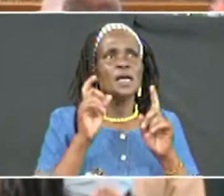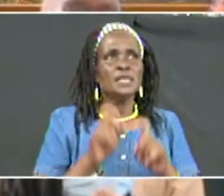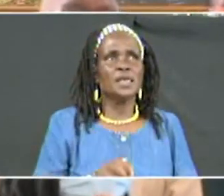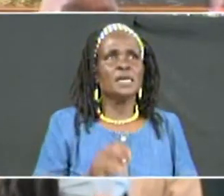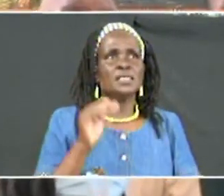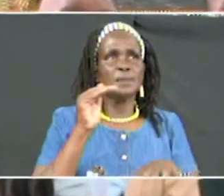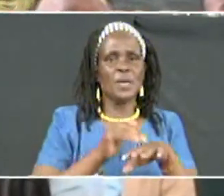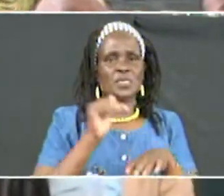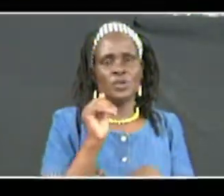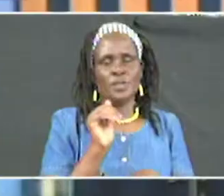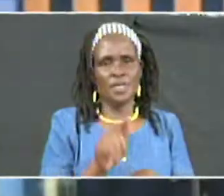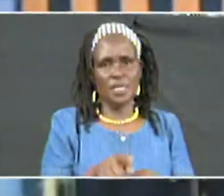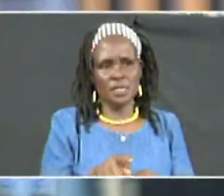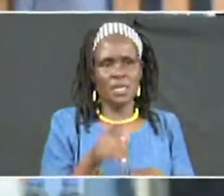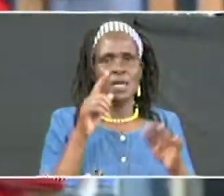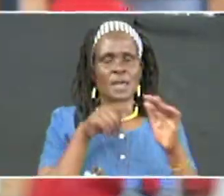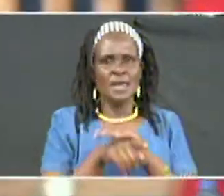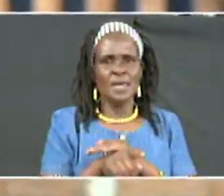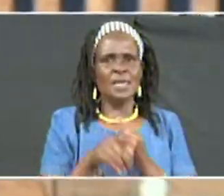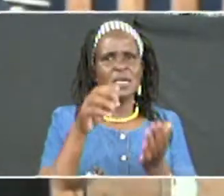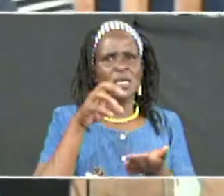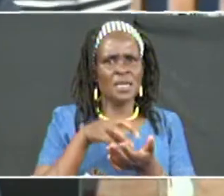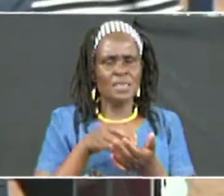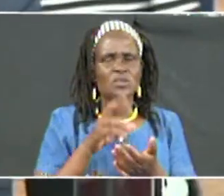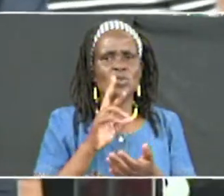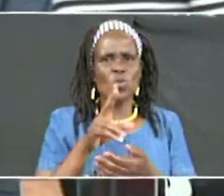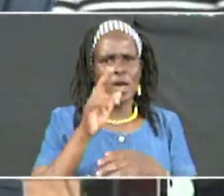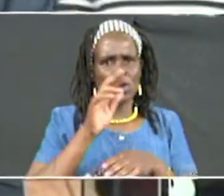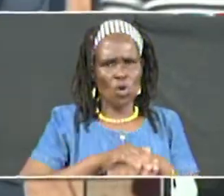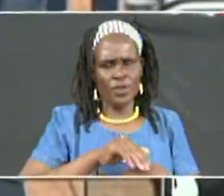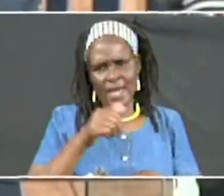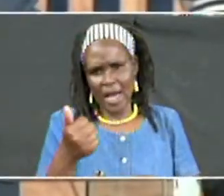this. In case you are on the other side